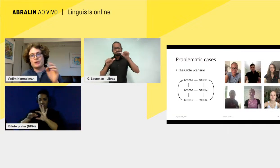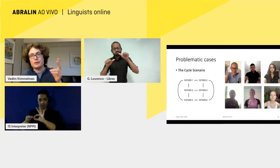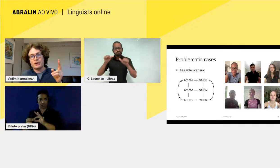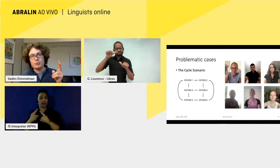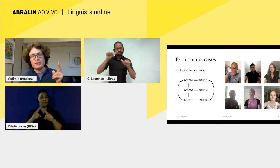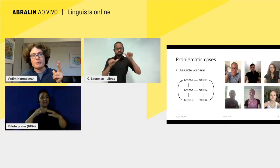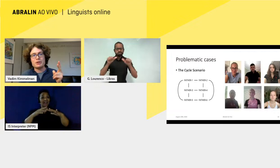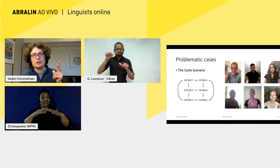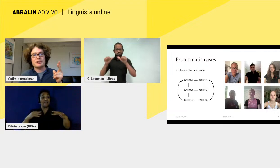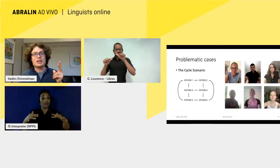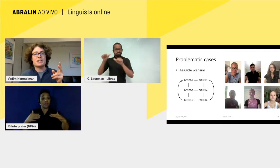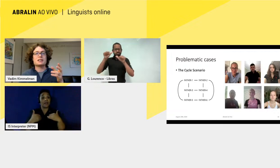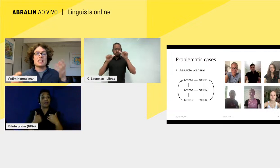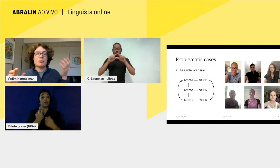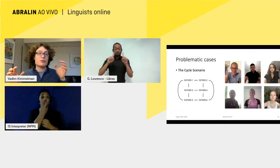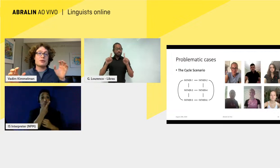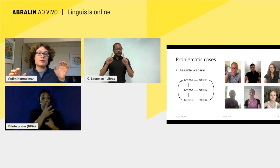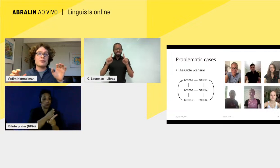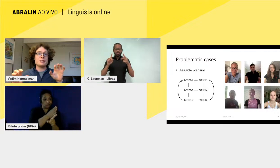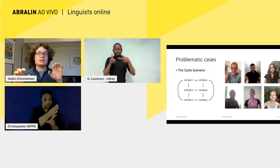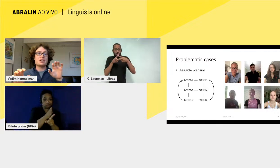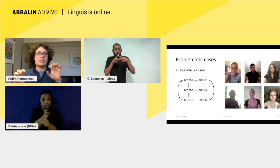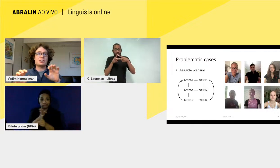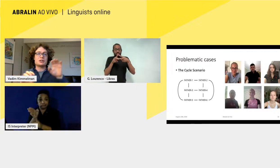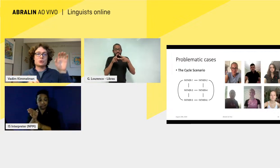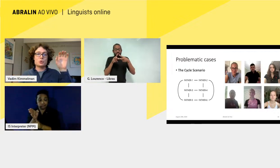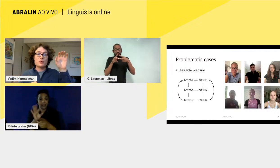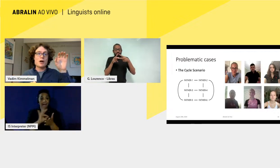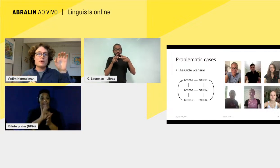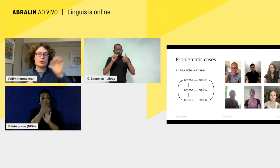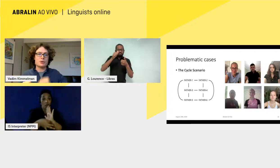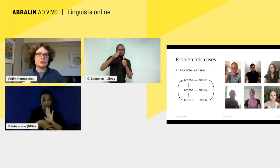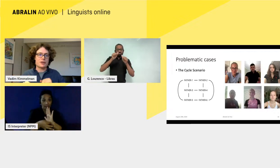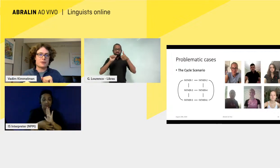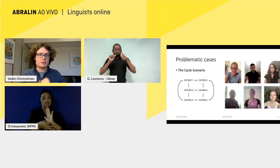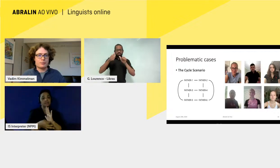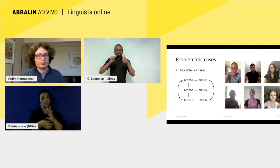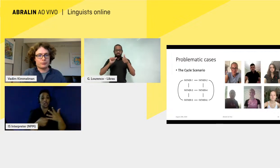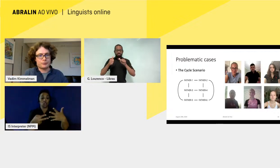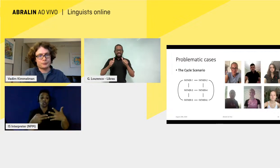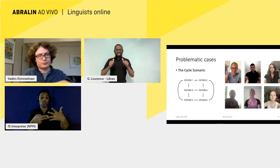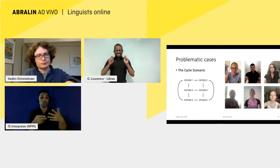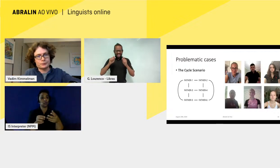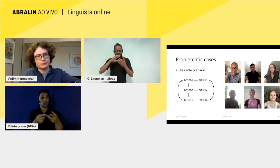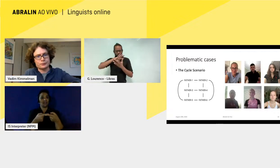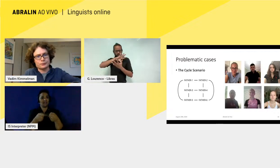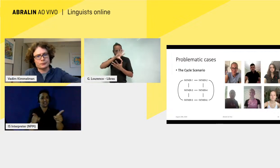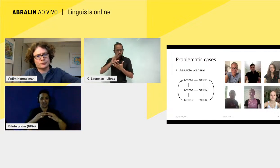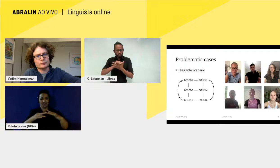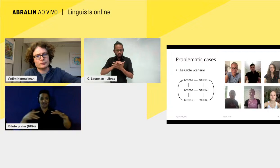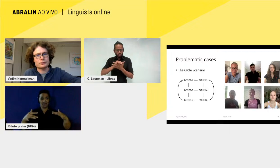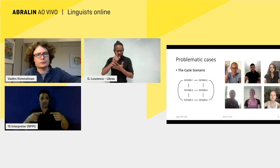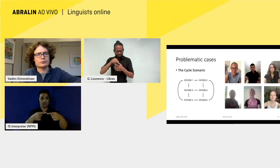along two different parameters, some of the variants are just too far from each other.